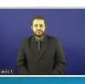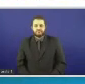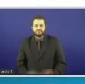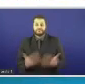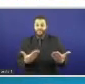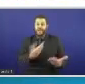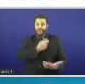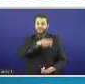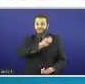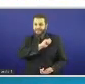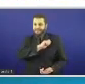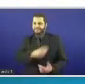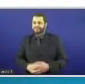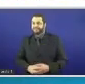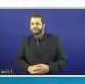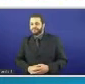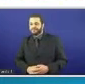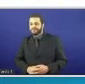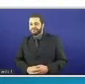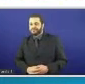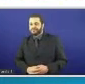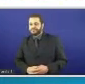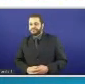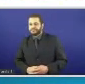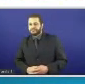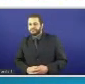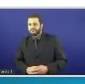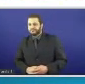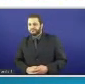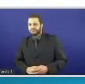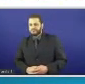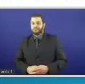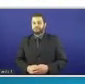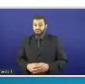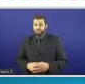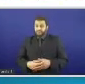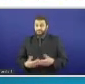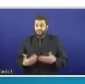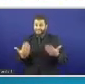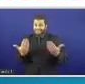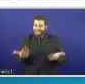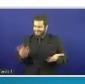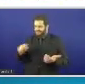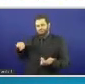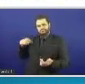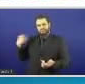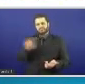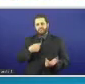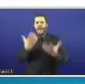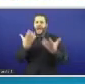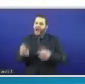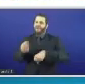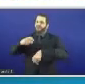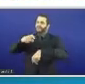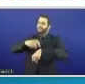in a situation where the notion of democracy is evolving. Democracy is not a static idea. It